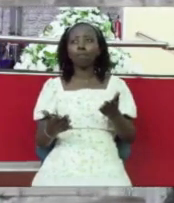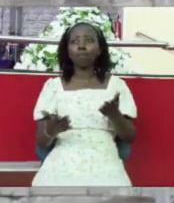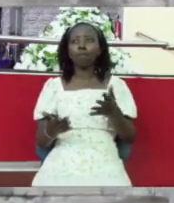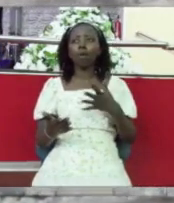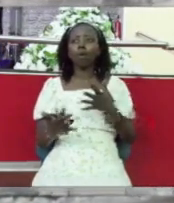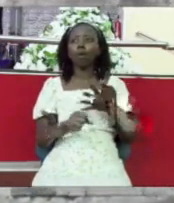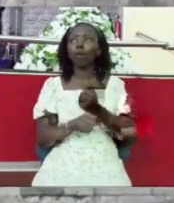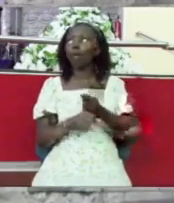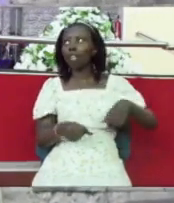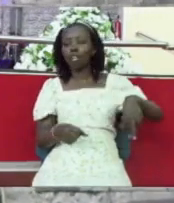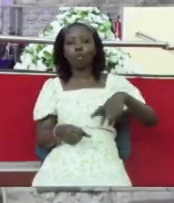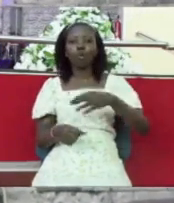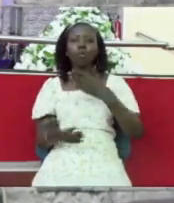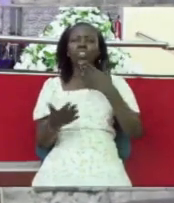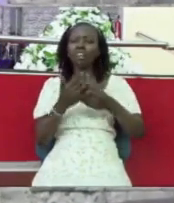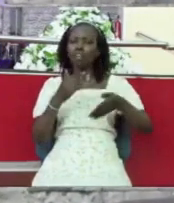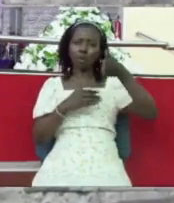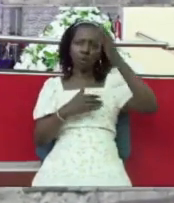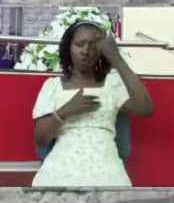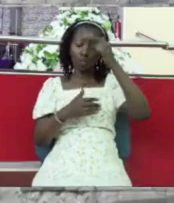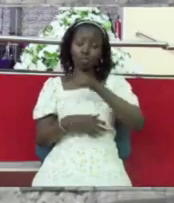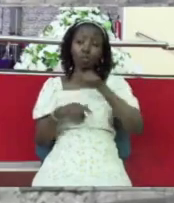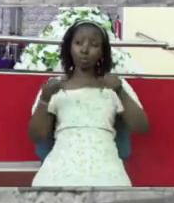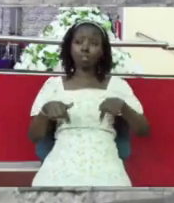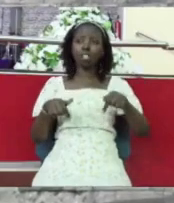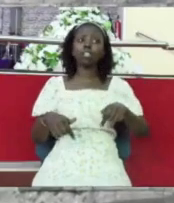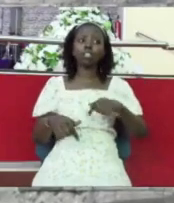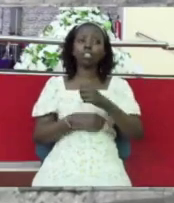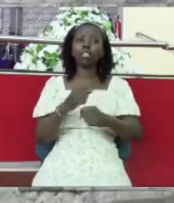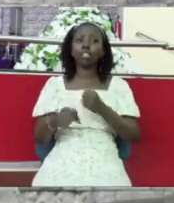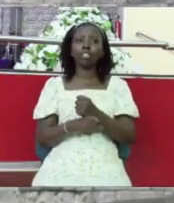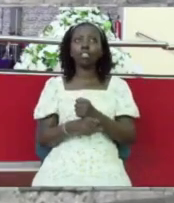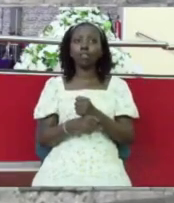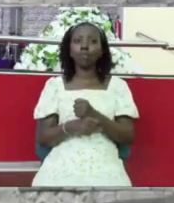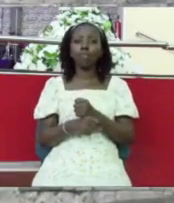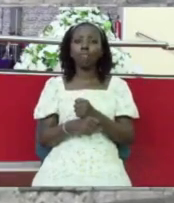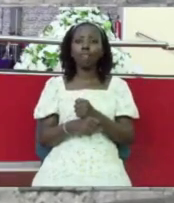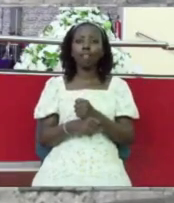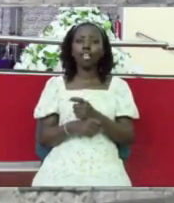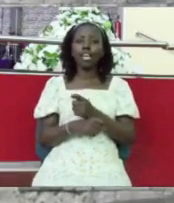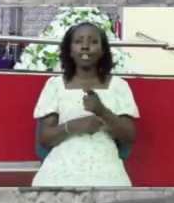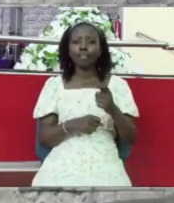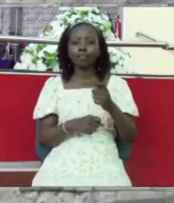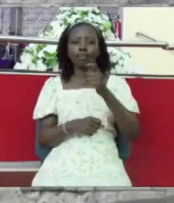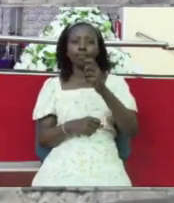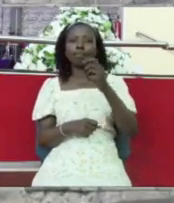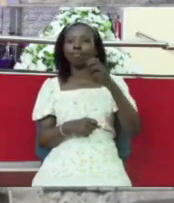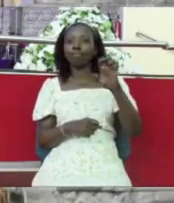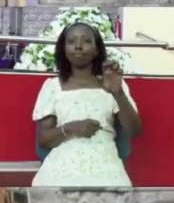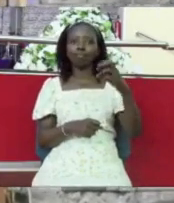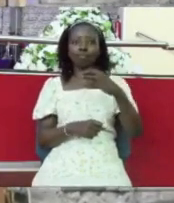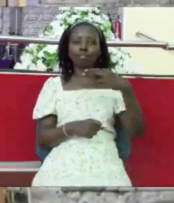Thank God for these days where we have gone technology has helped us. Shukuru Mungu kwa sababu ya teknolojia